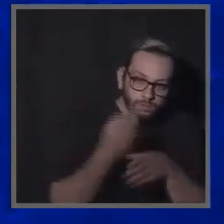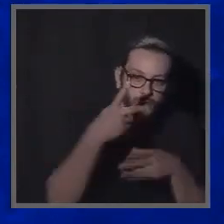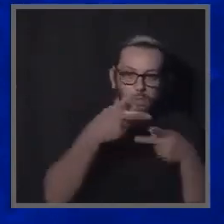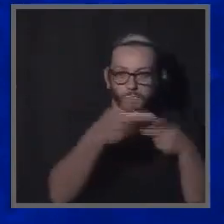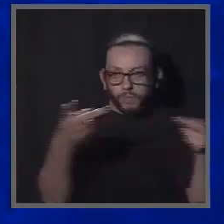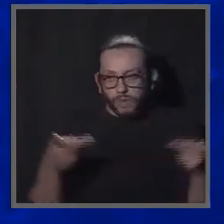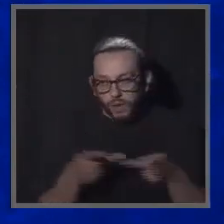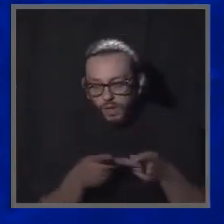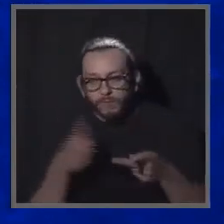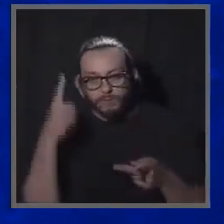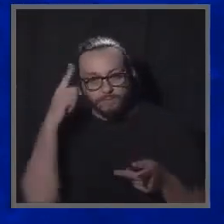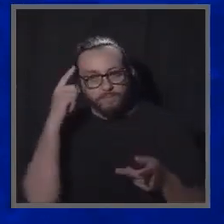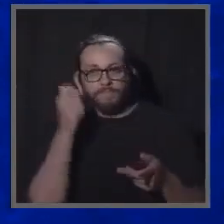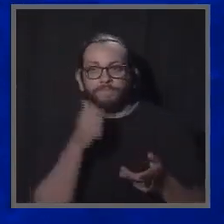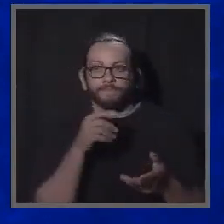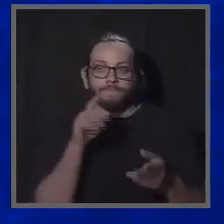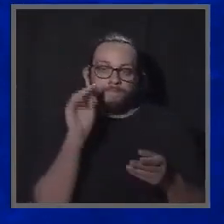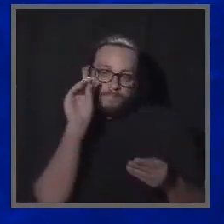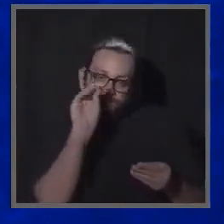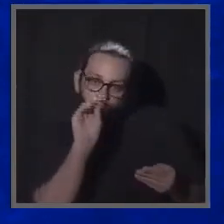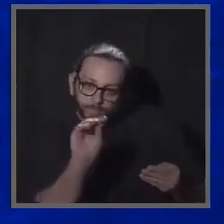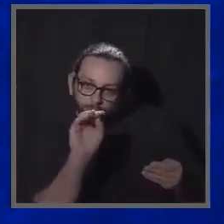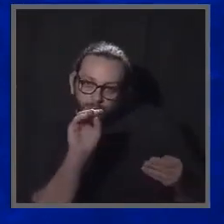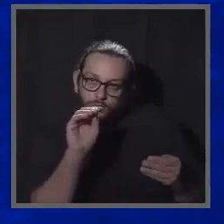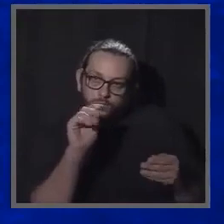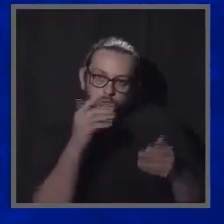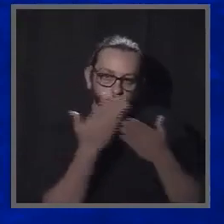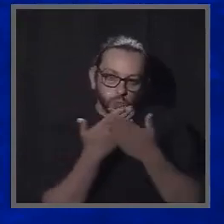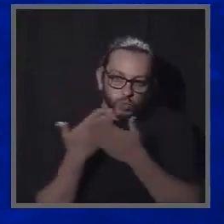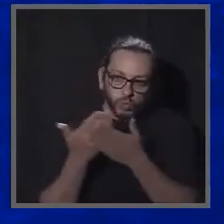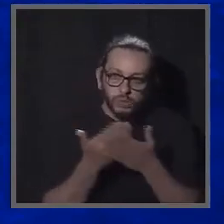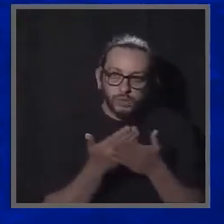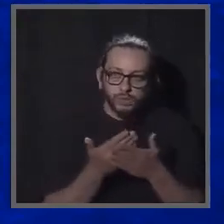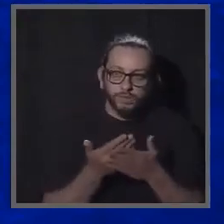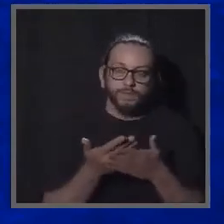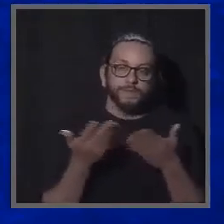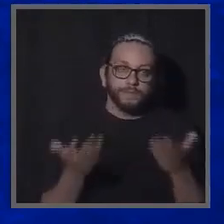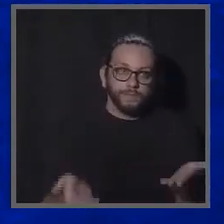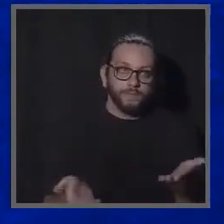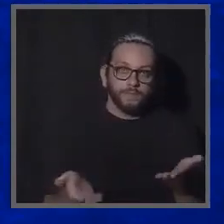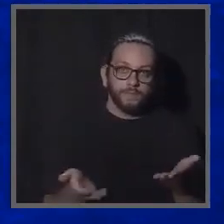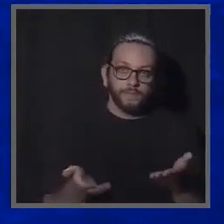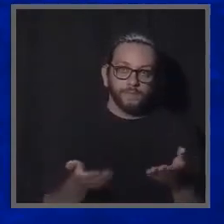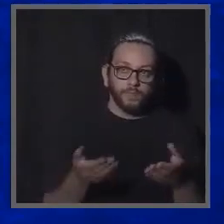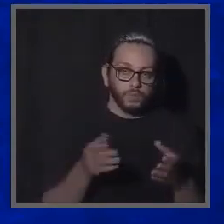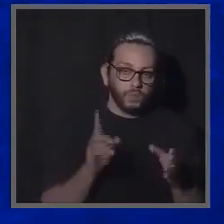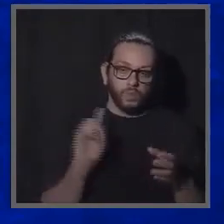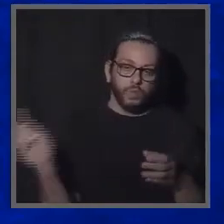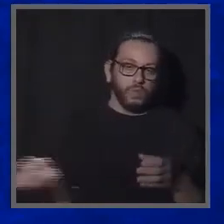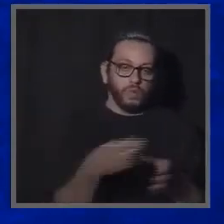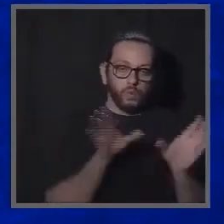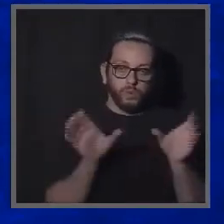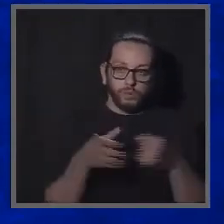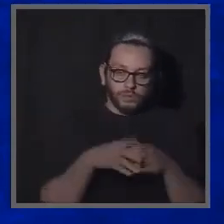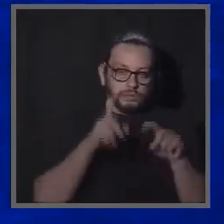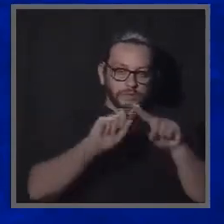and advisory boards too in the school, so that the whole group, which is very diverse and